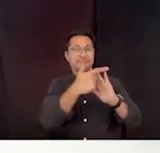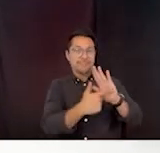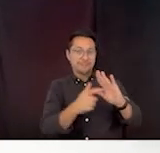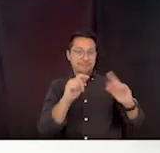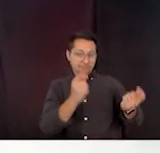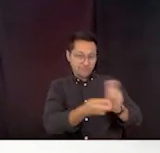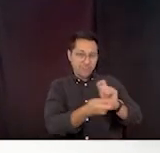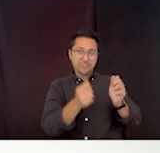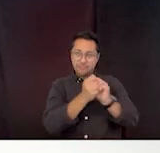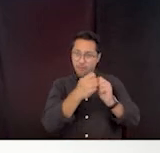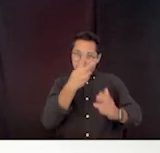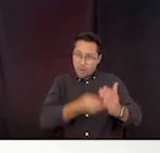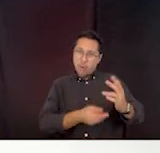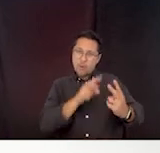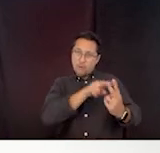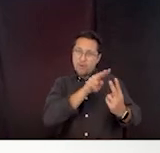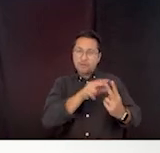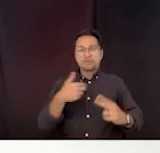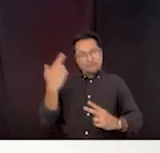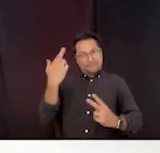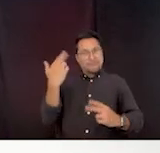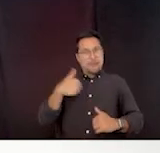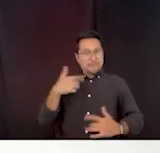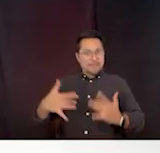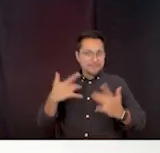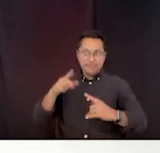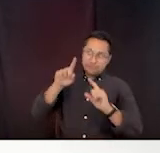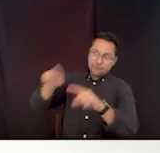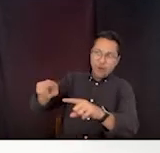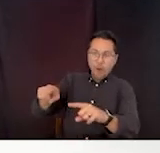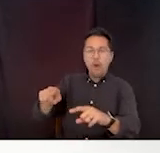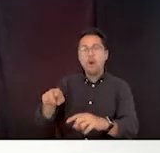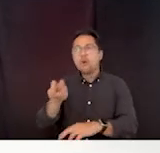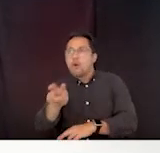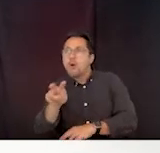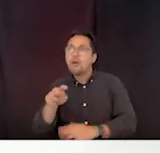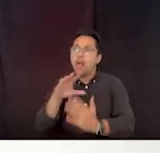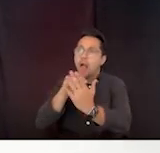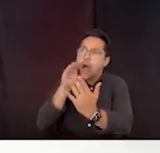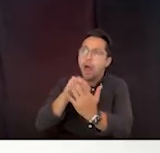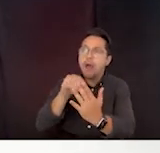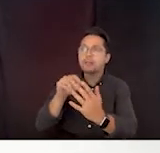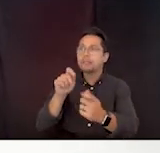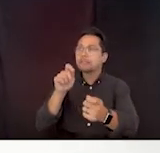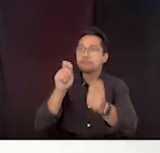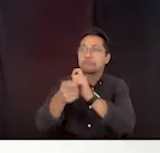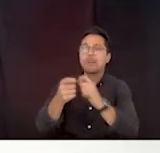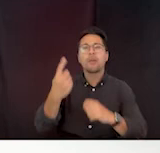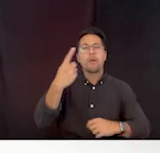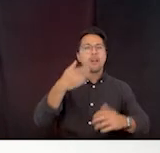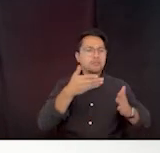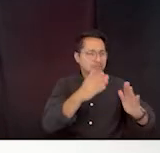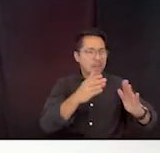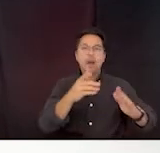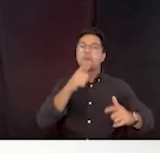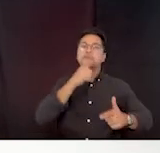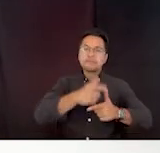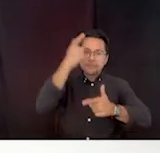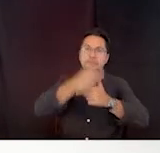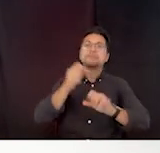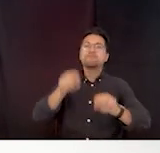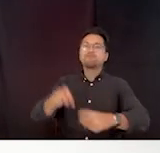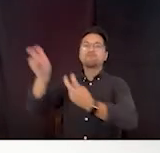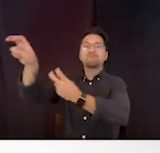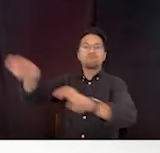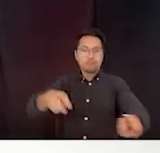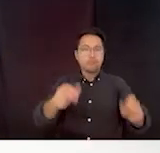within those scholarships, so that's why I'm really excited to go attend and find out what those are. I think that one of them is allowing siblings to transfer with